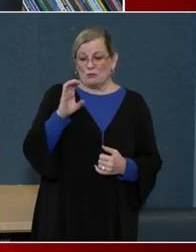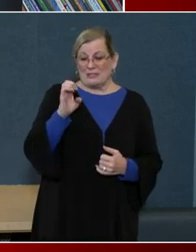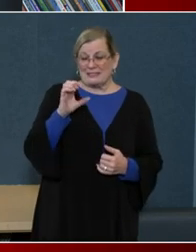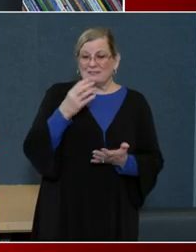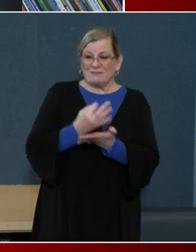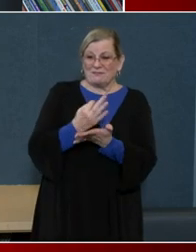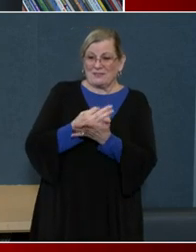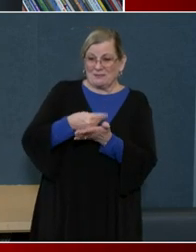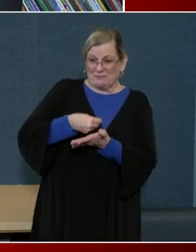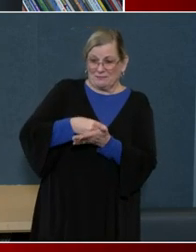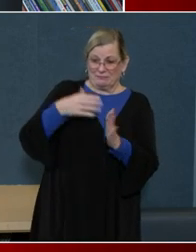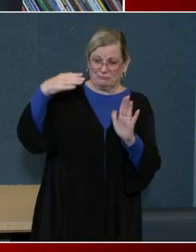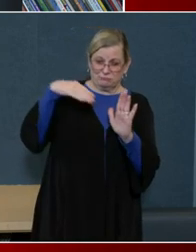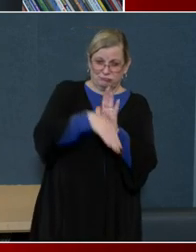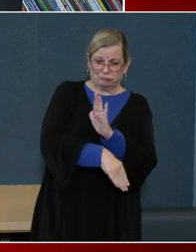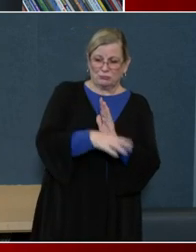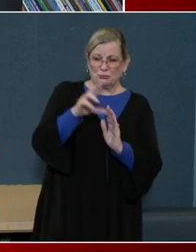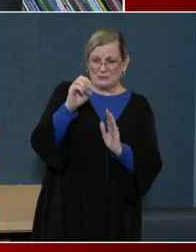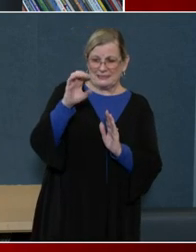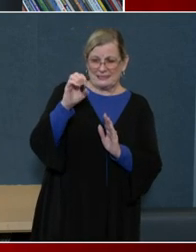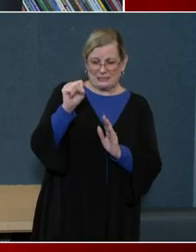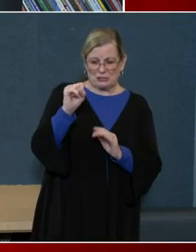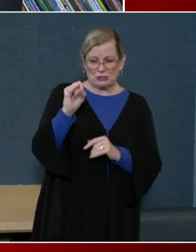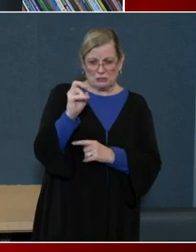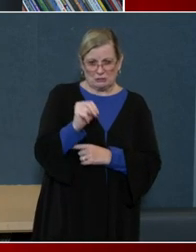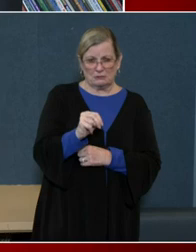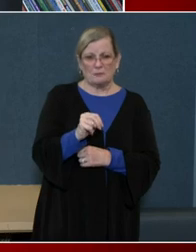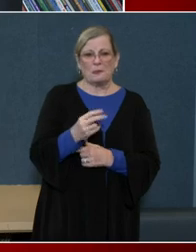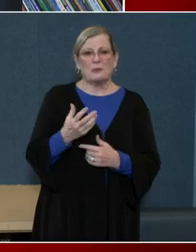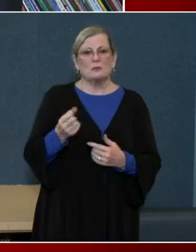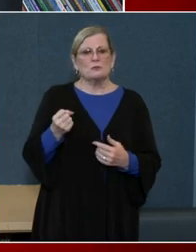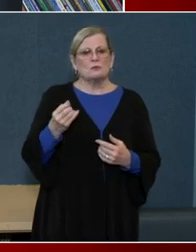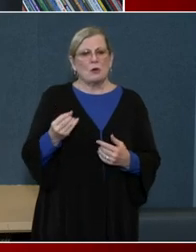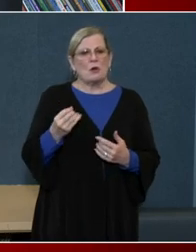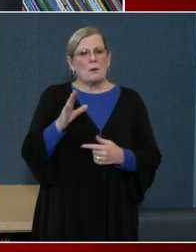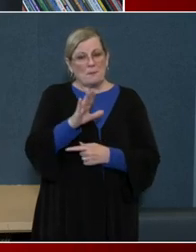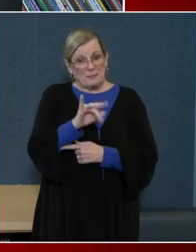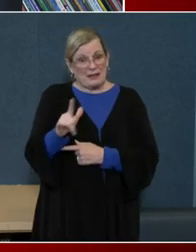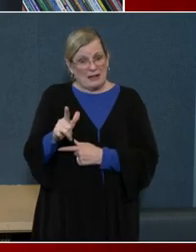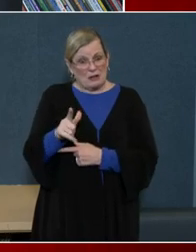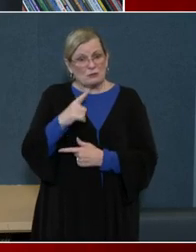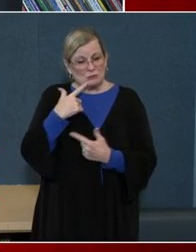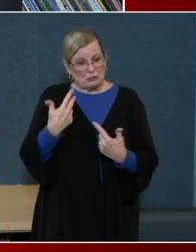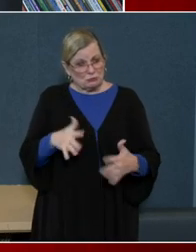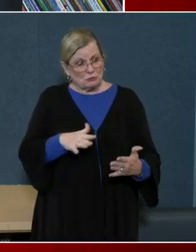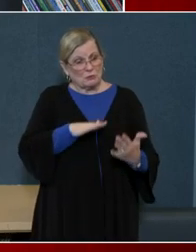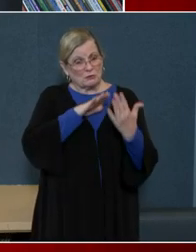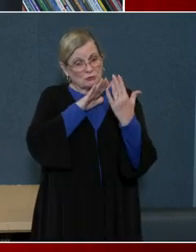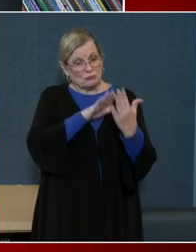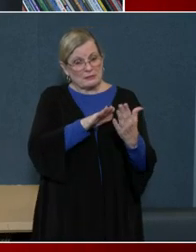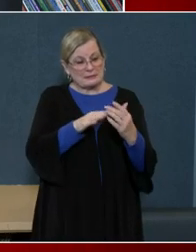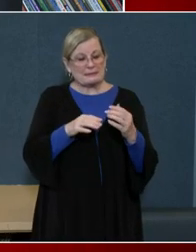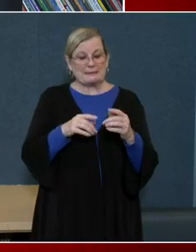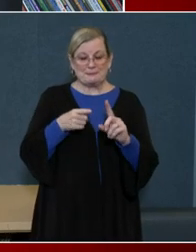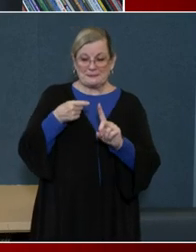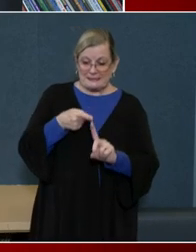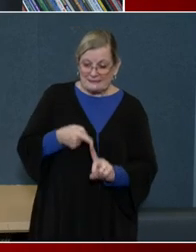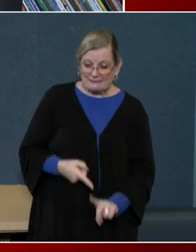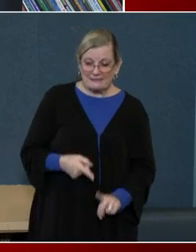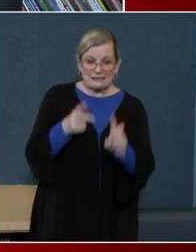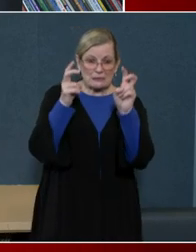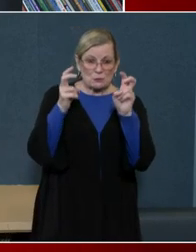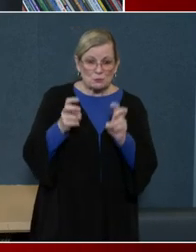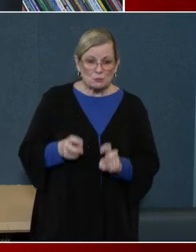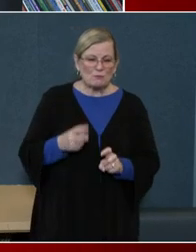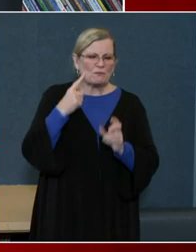some specific issues around evictions, as well as rental assistance. And so, for example, in